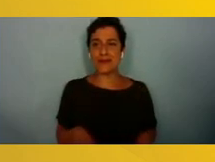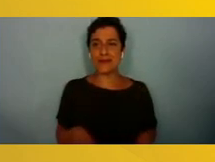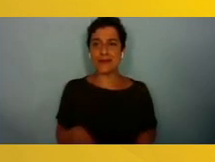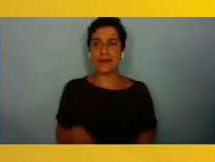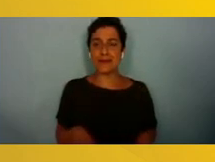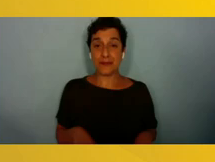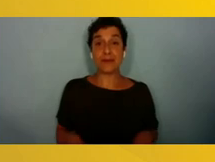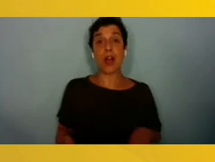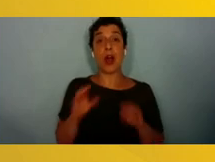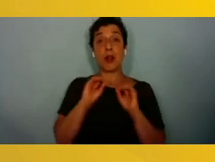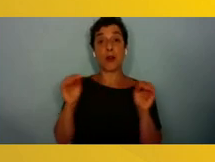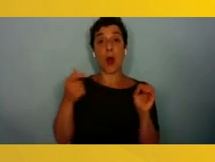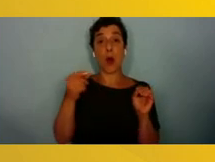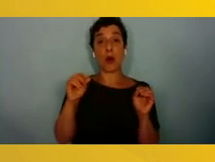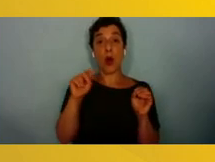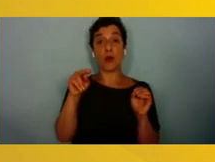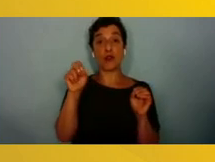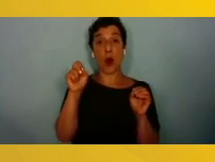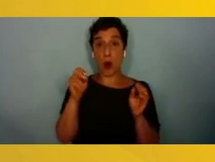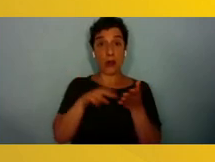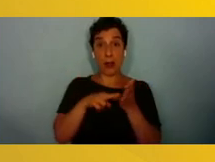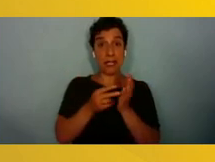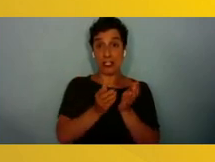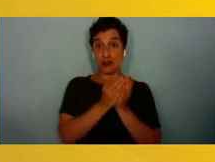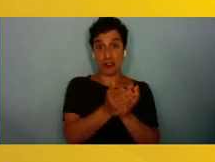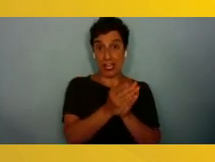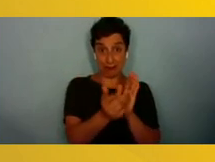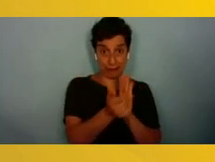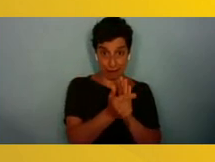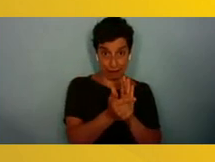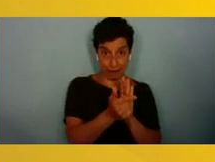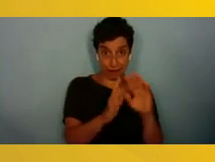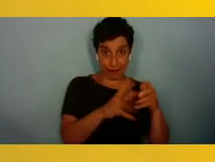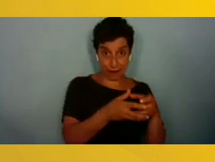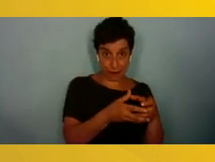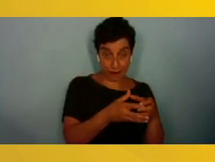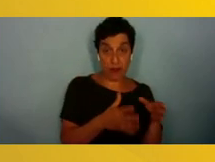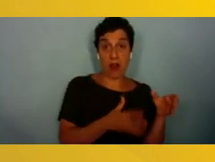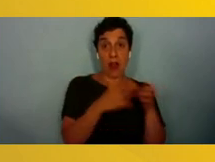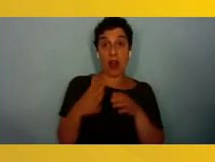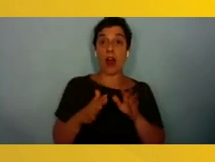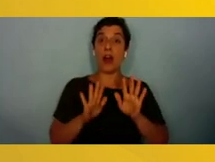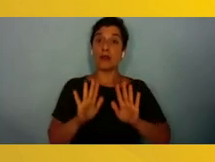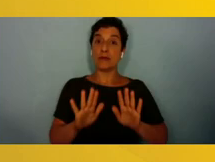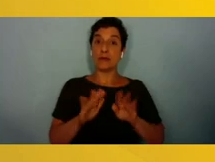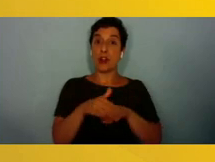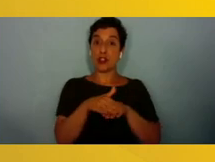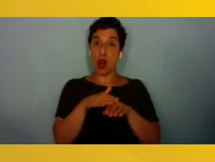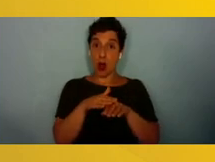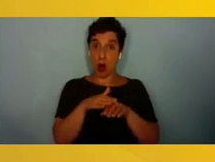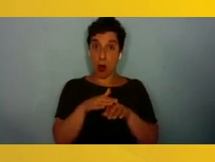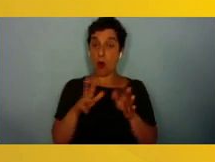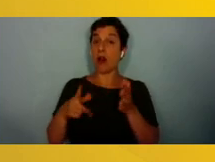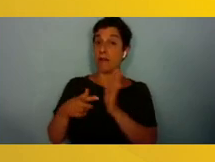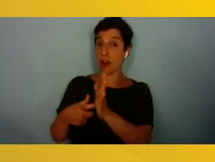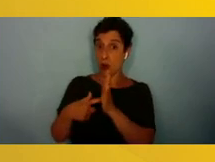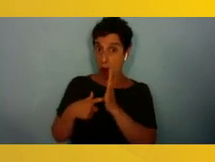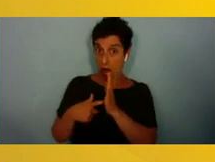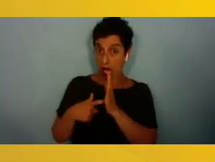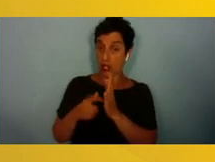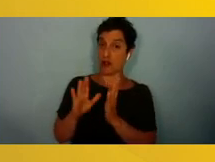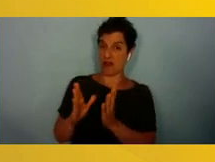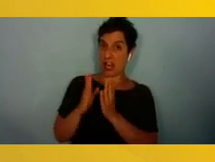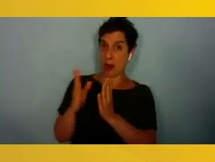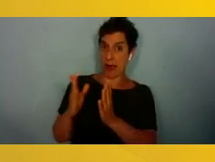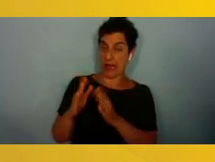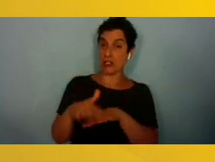no-go zones where ships are not allowed to go. They're going to be able to test slow zones where ships are required or recommended to travel at a